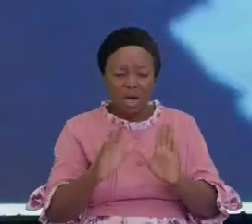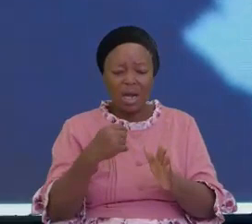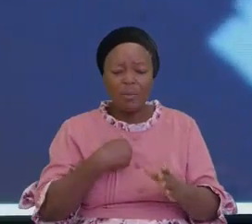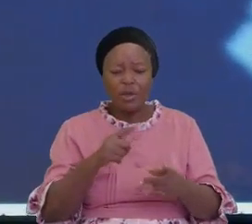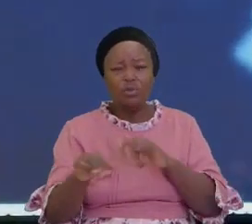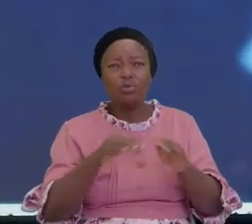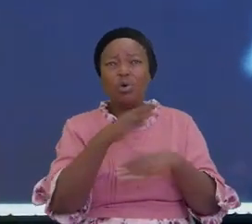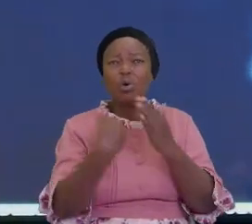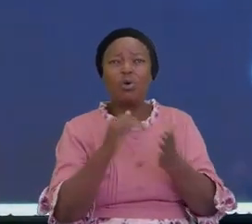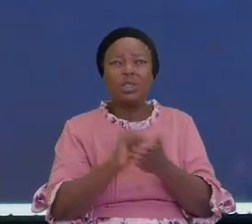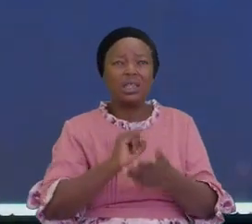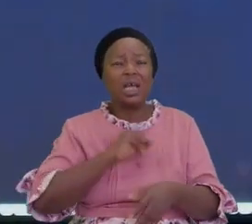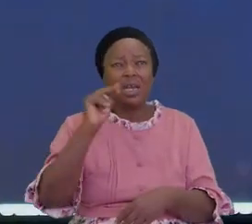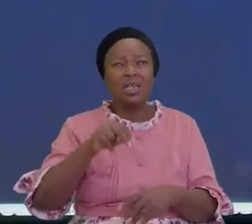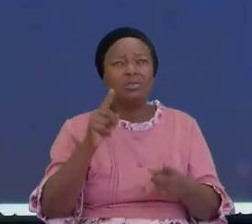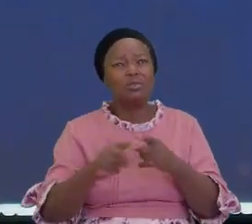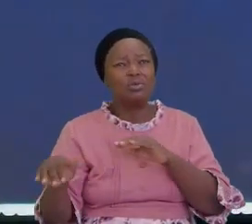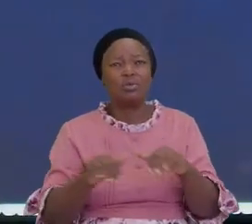need to do?